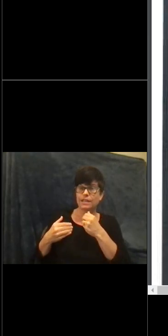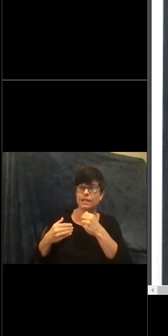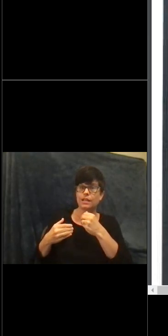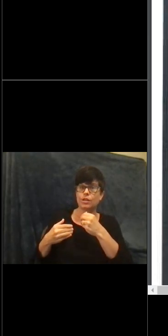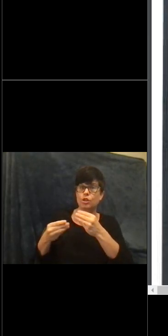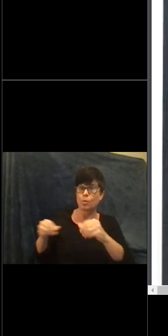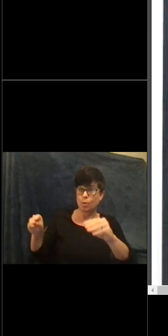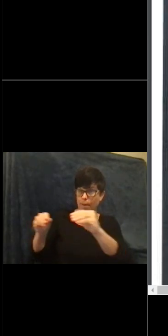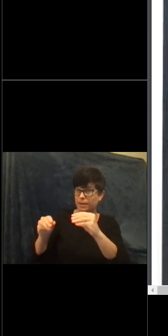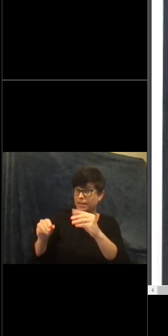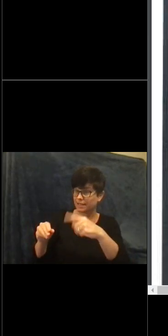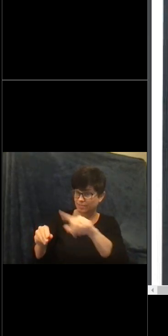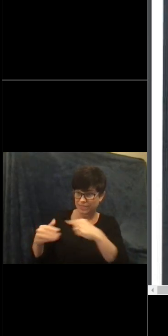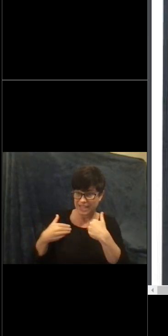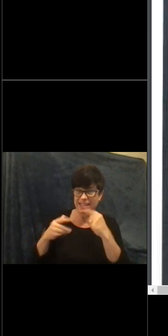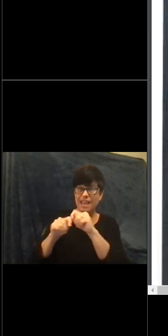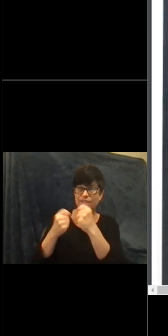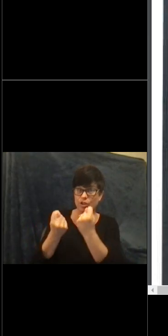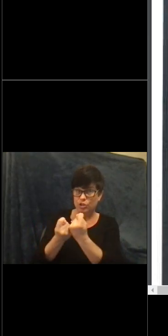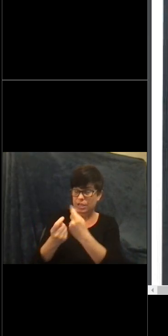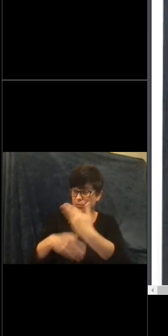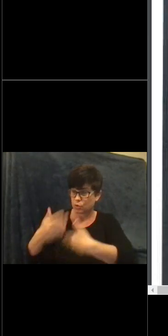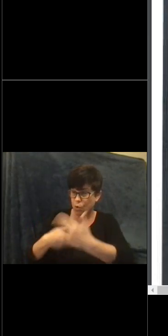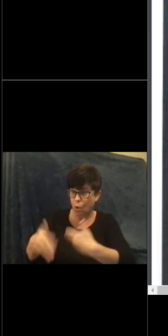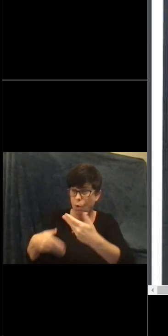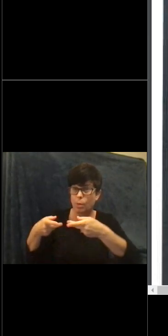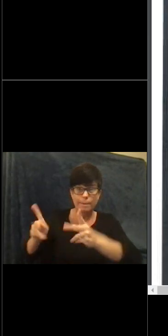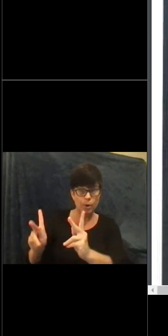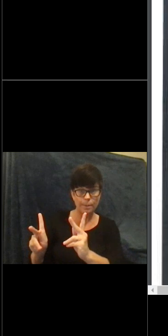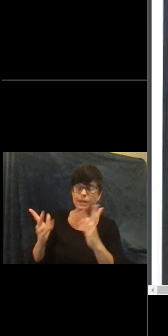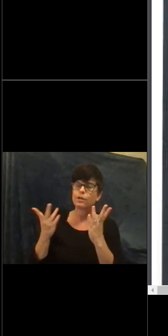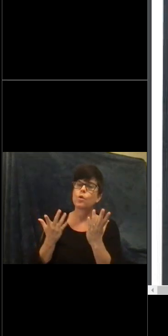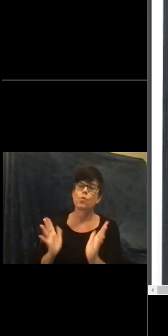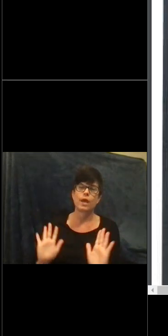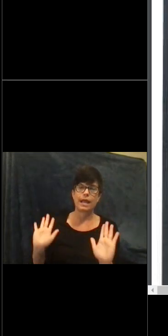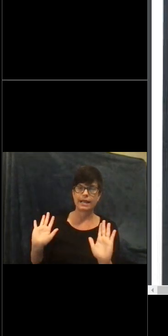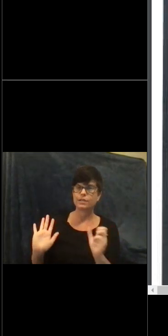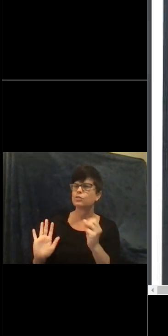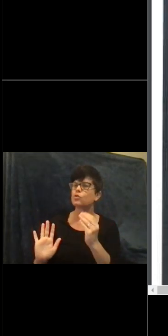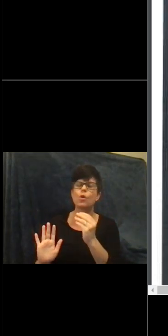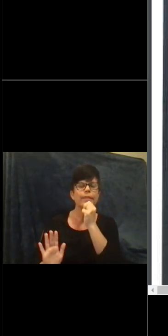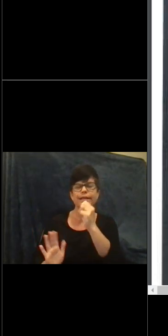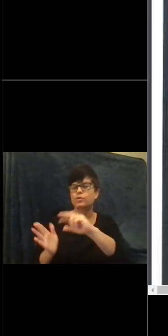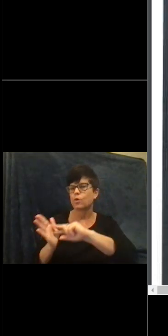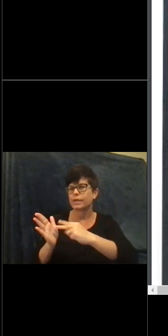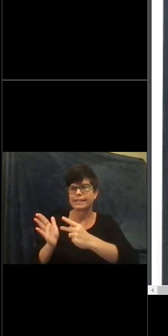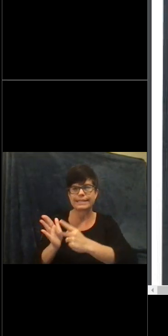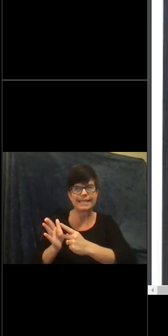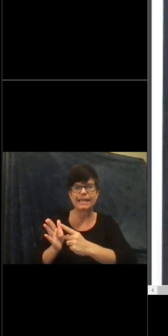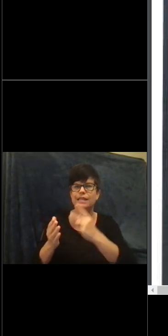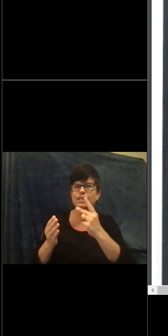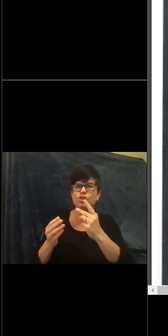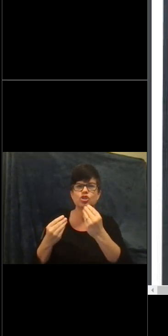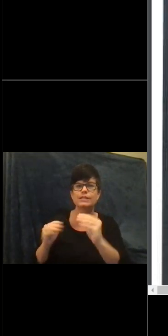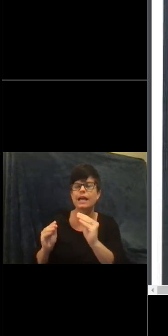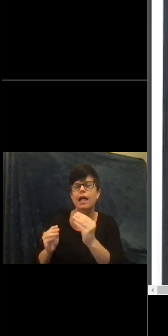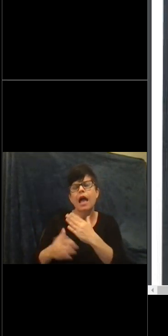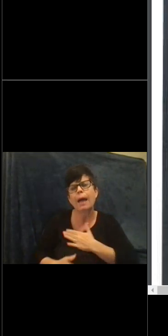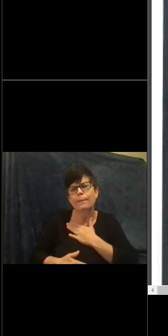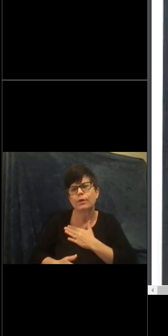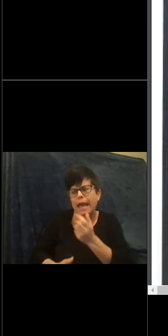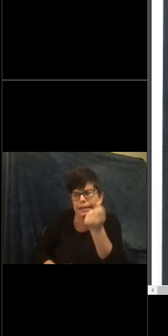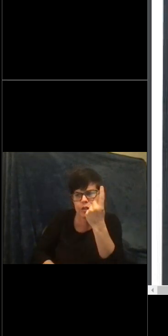to take it through permitting. All of that has been done already. So this is not a case, and I appreciate your